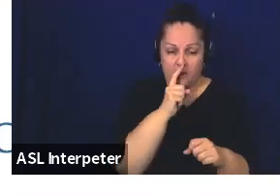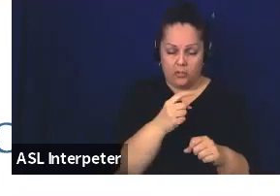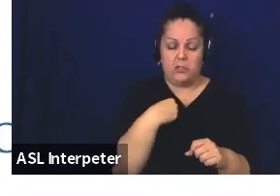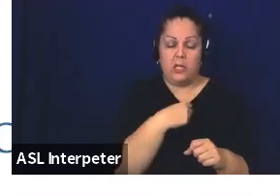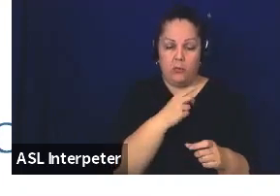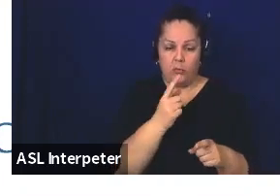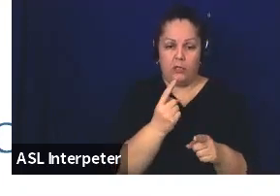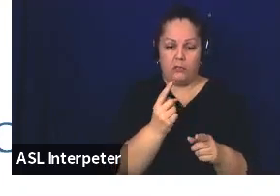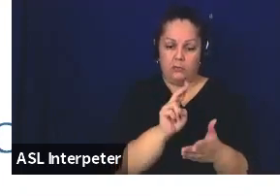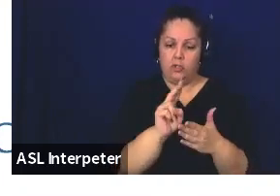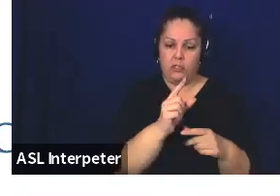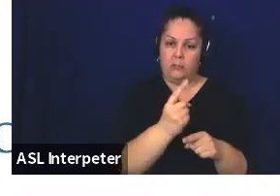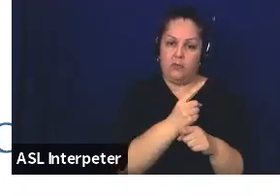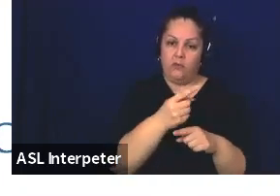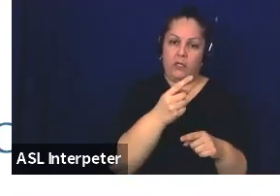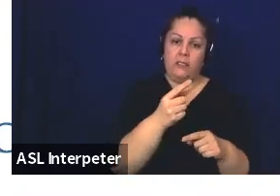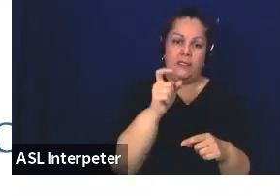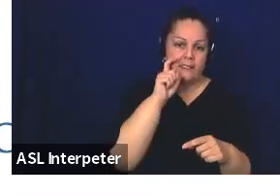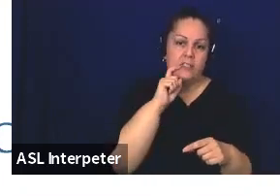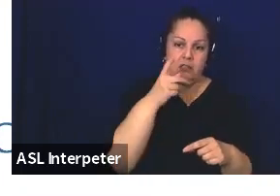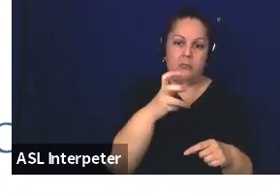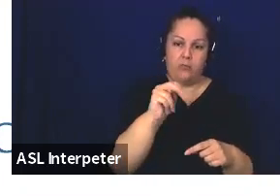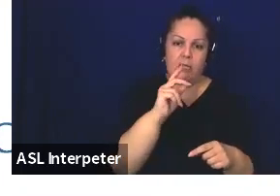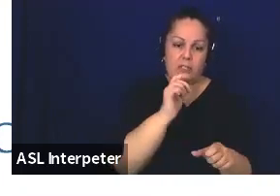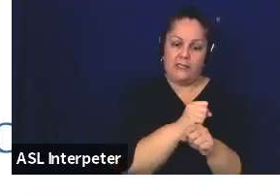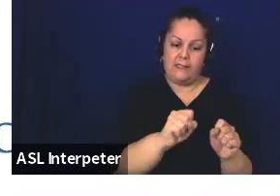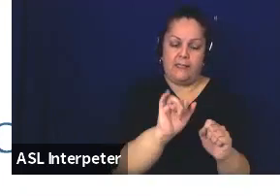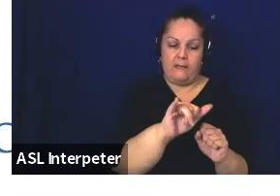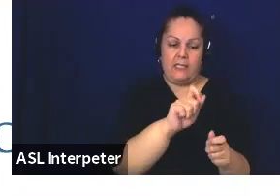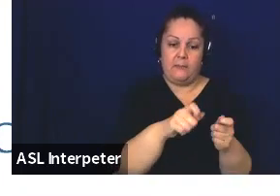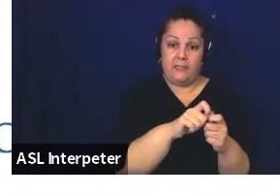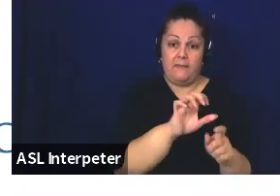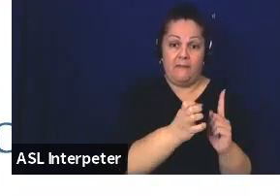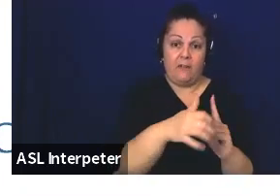using the preferred gender pronouns that is safe in that particular environment.